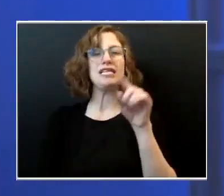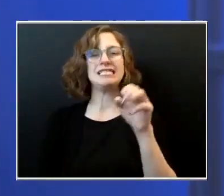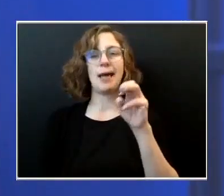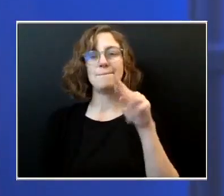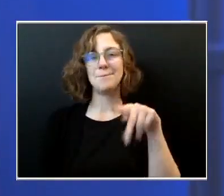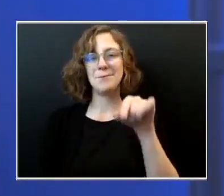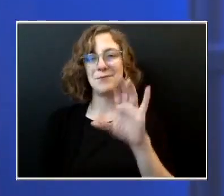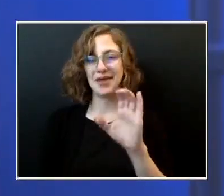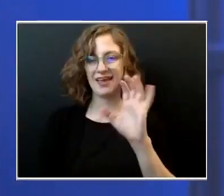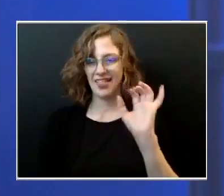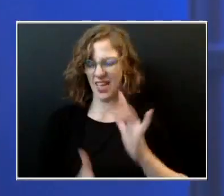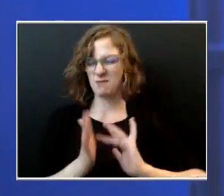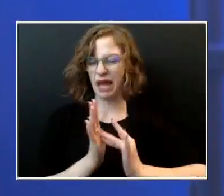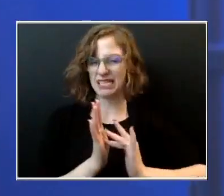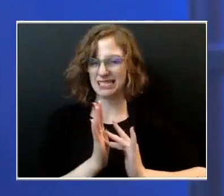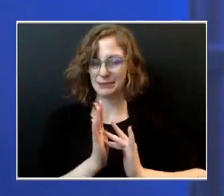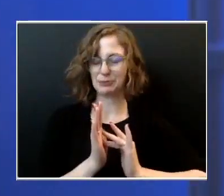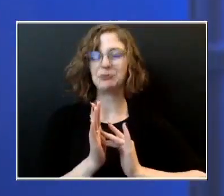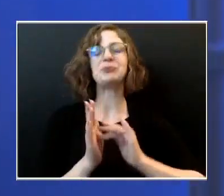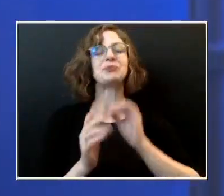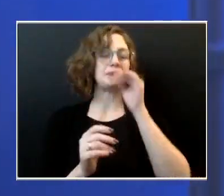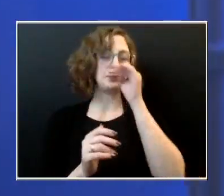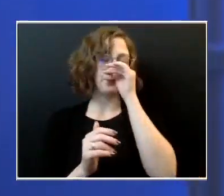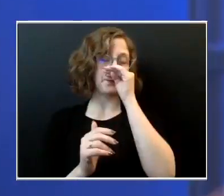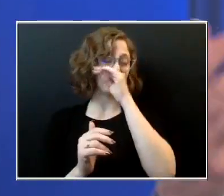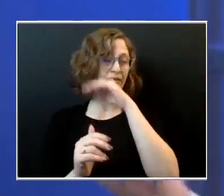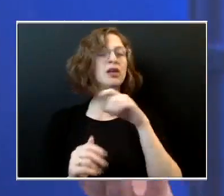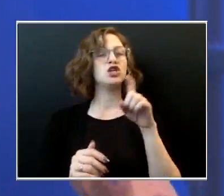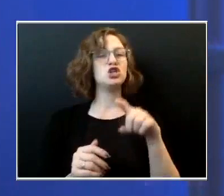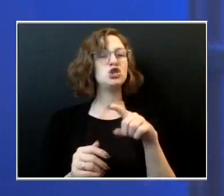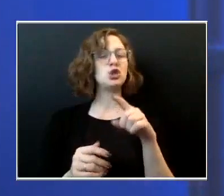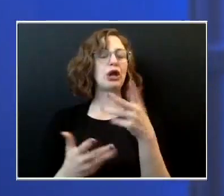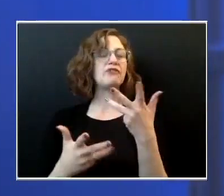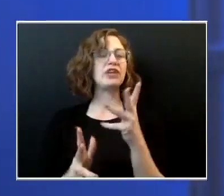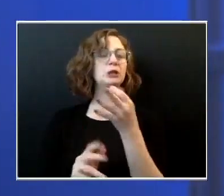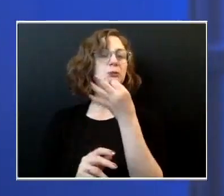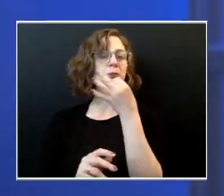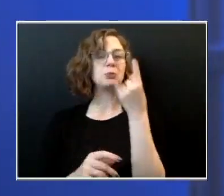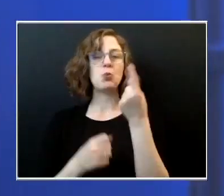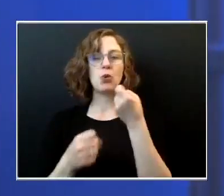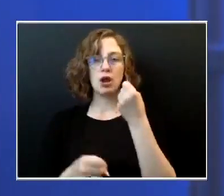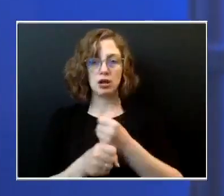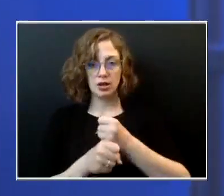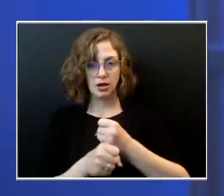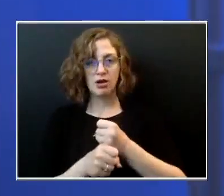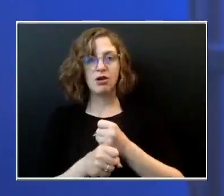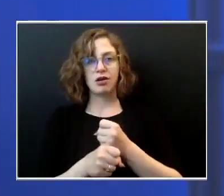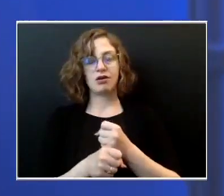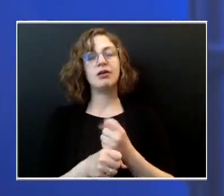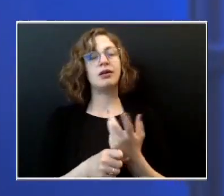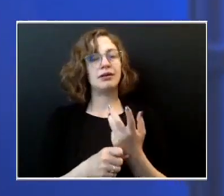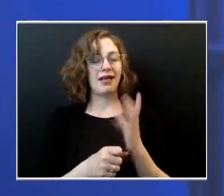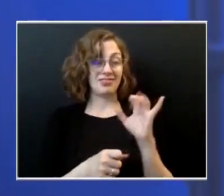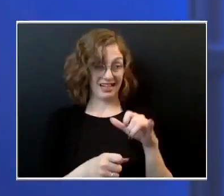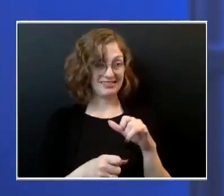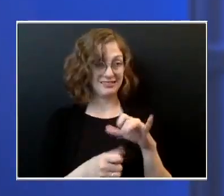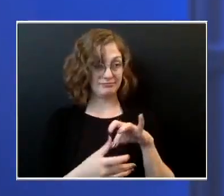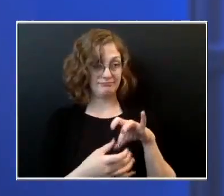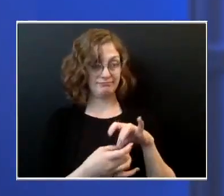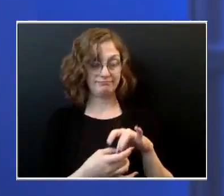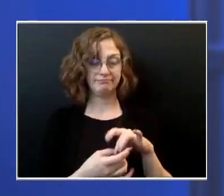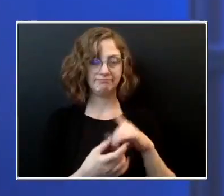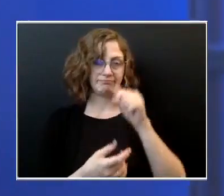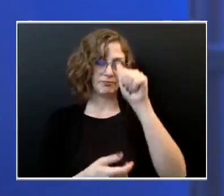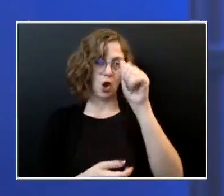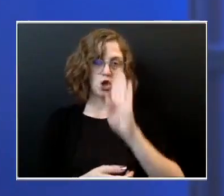That's should be done in about a year, I think, and it's in Alzheimer's disease. So we're really anxious to see that